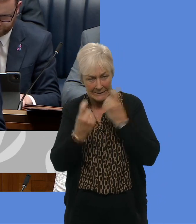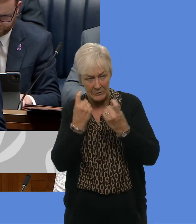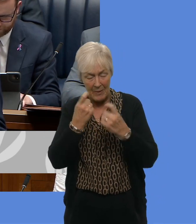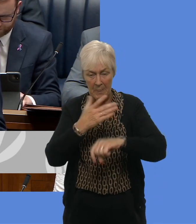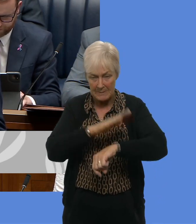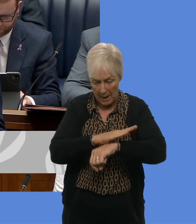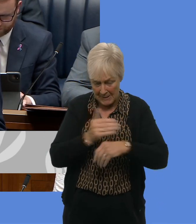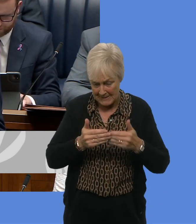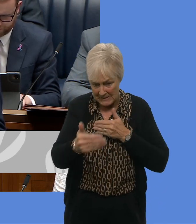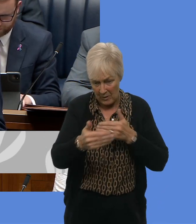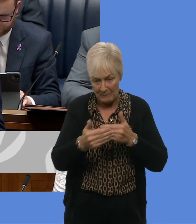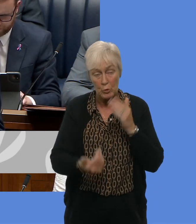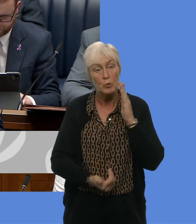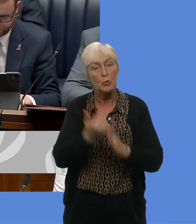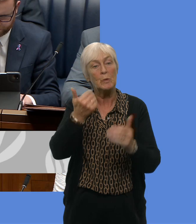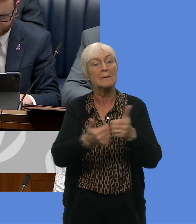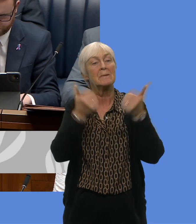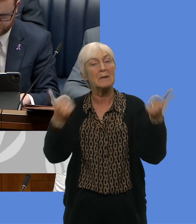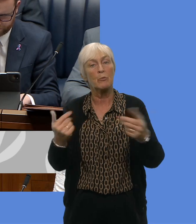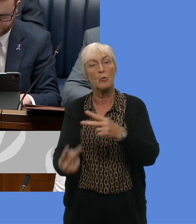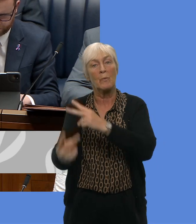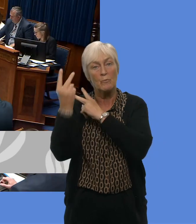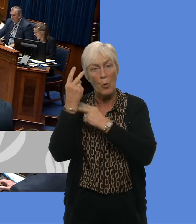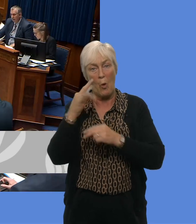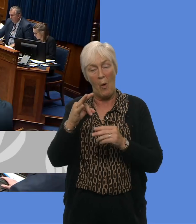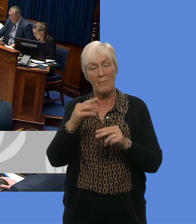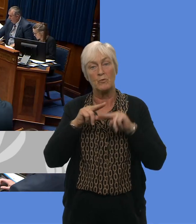timing of a new separate review of the transport policy.